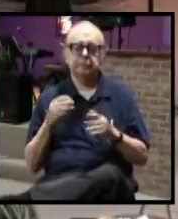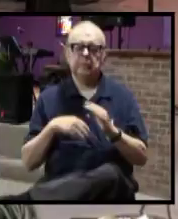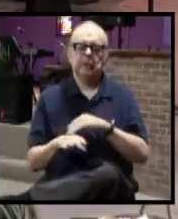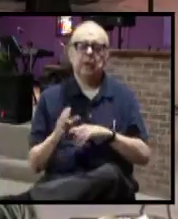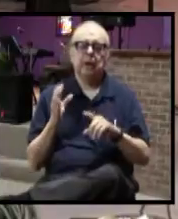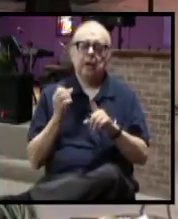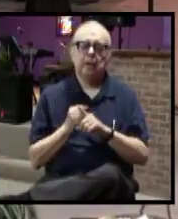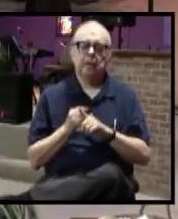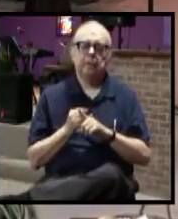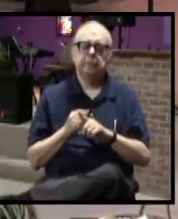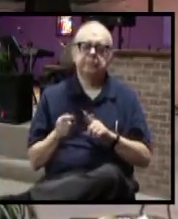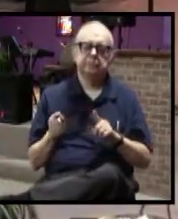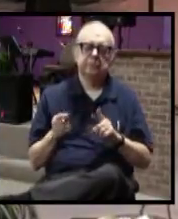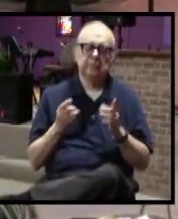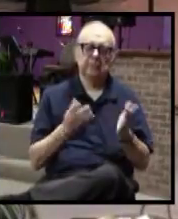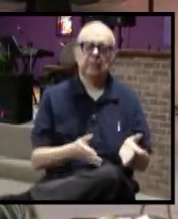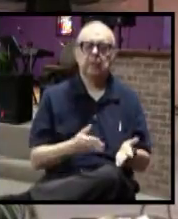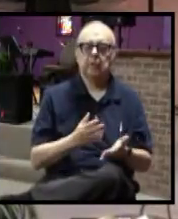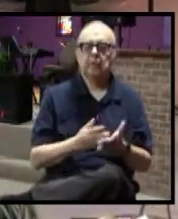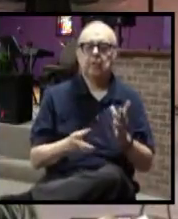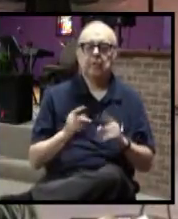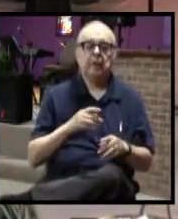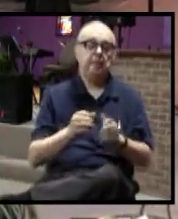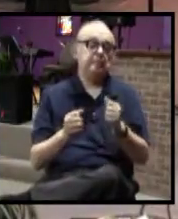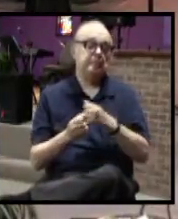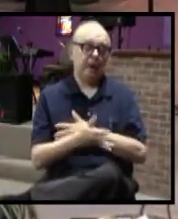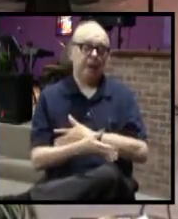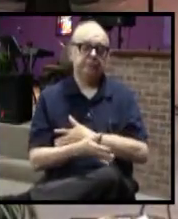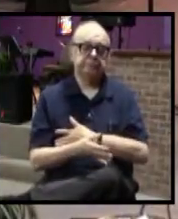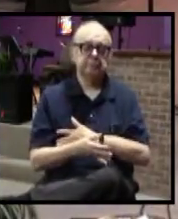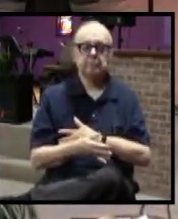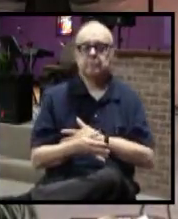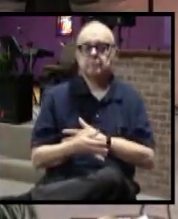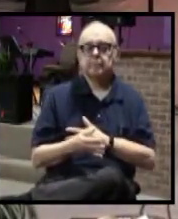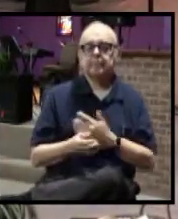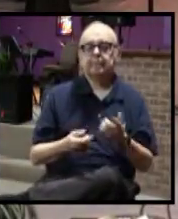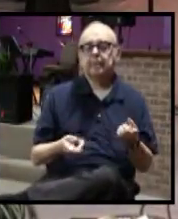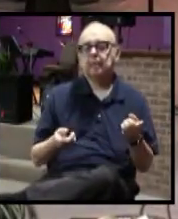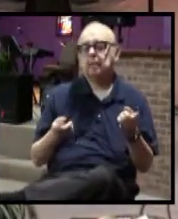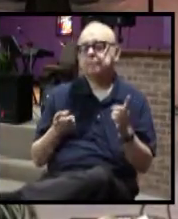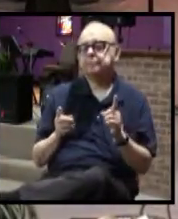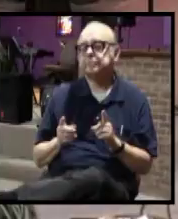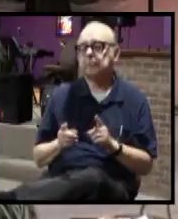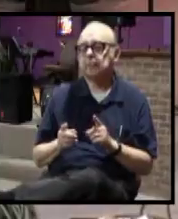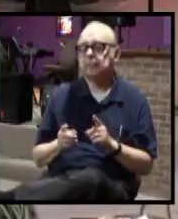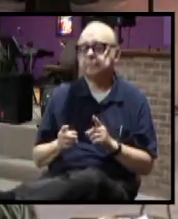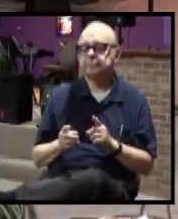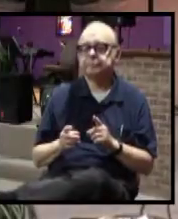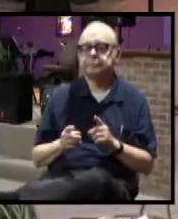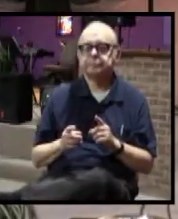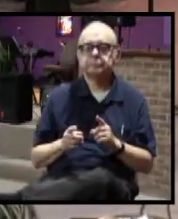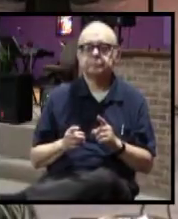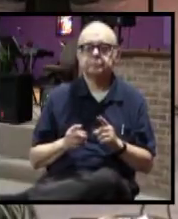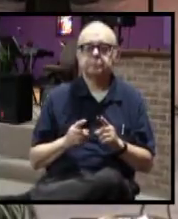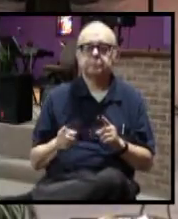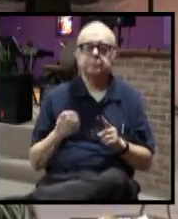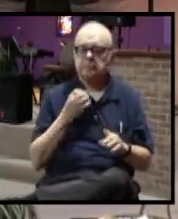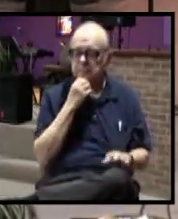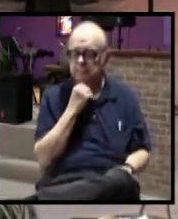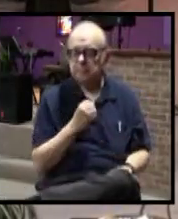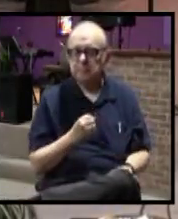their people into captivity, but they left some of the others behind. Well, what ended up happening was